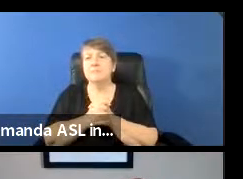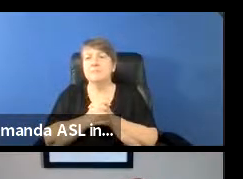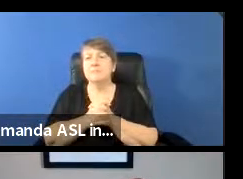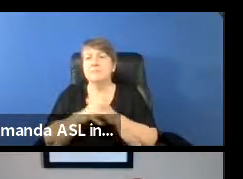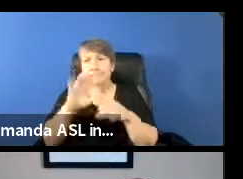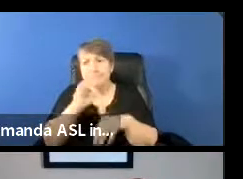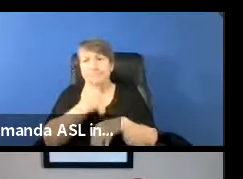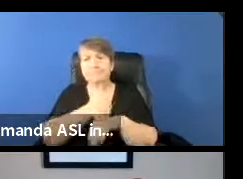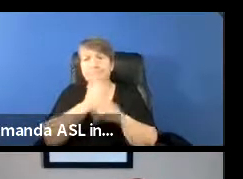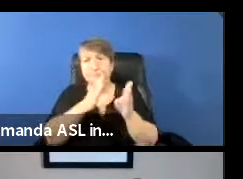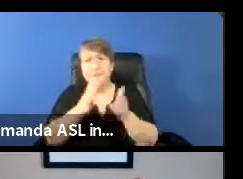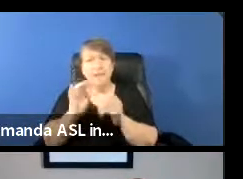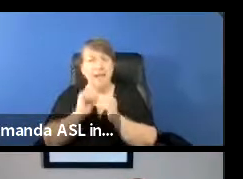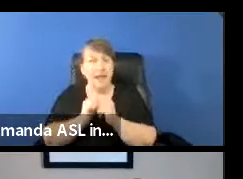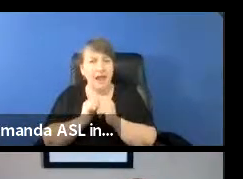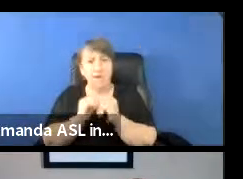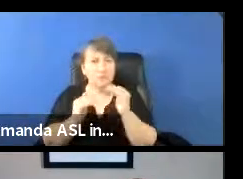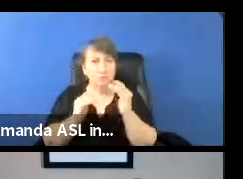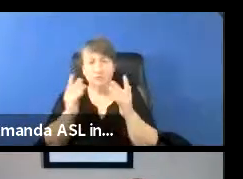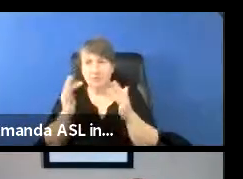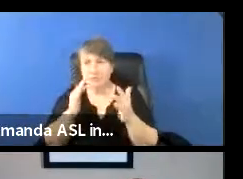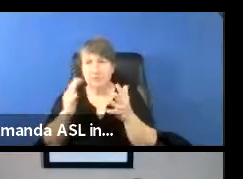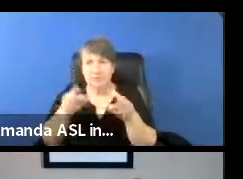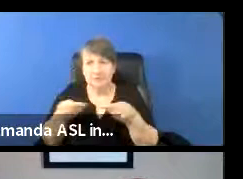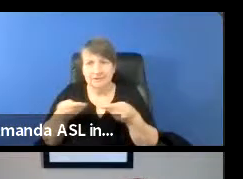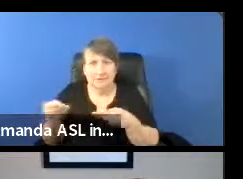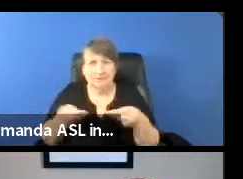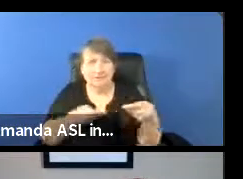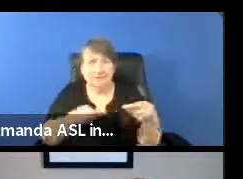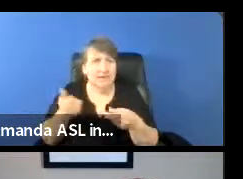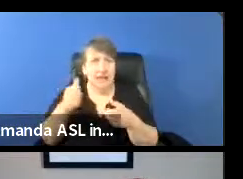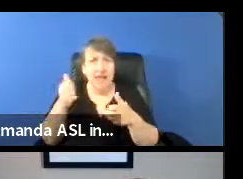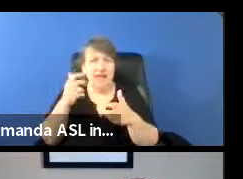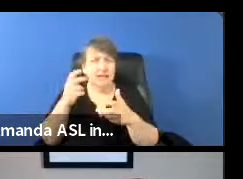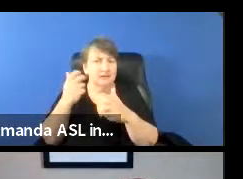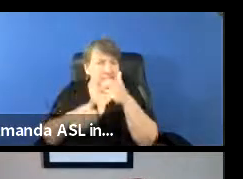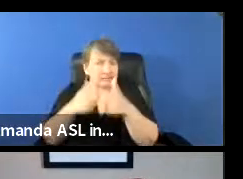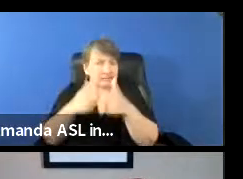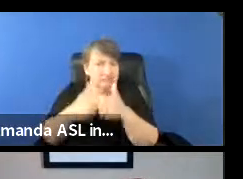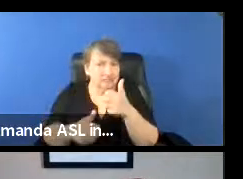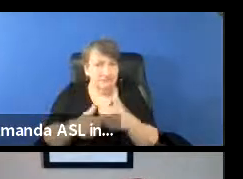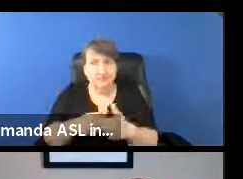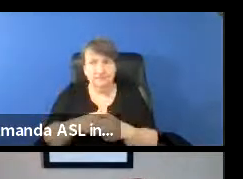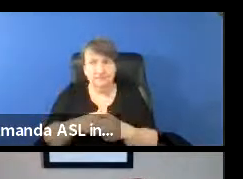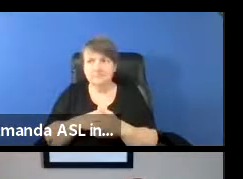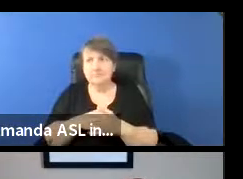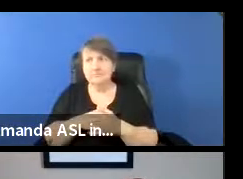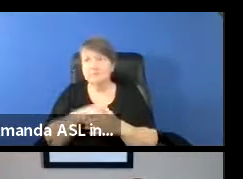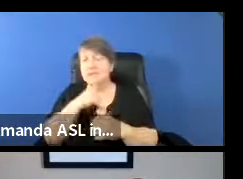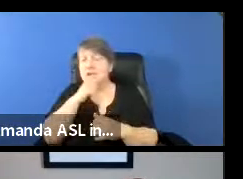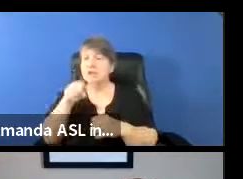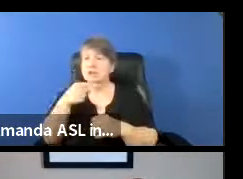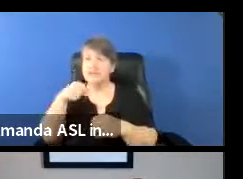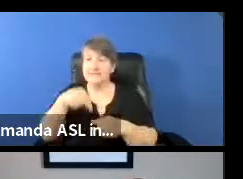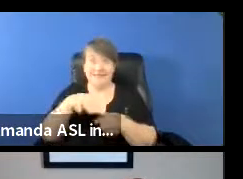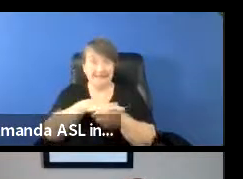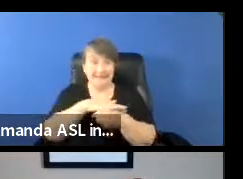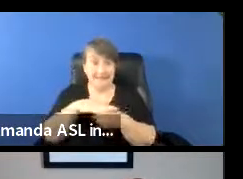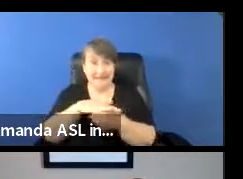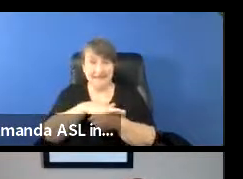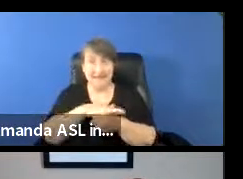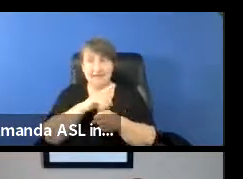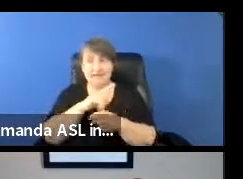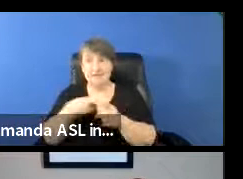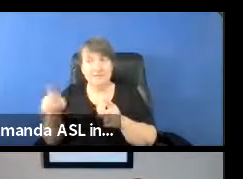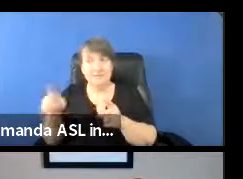plan to mitigate any issues that are not only in this area, but also